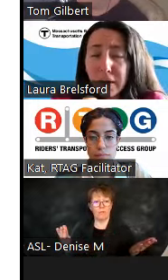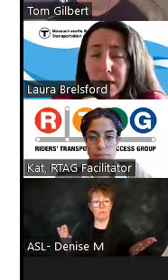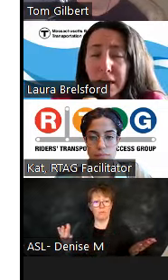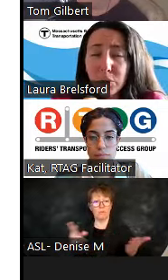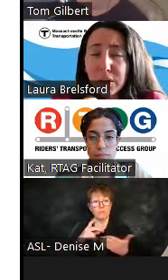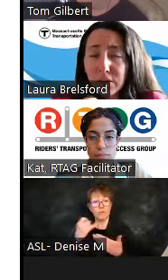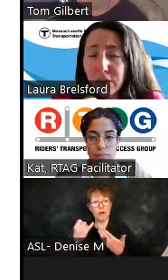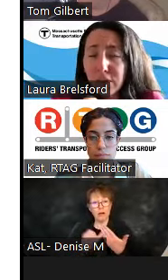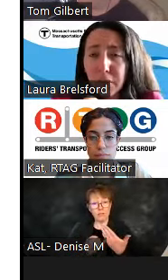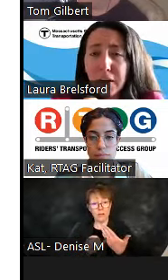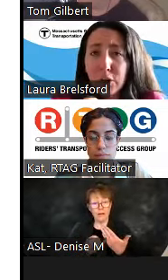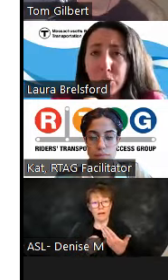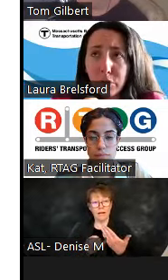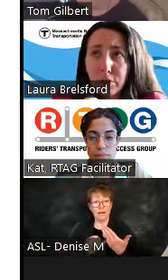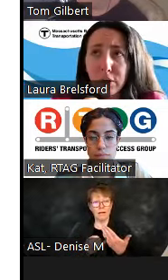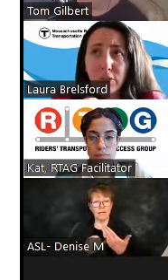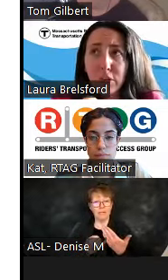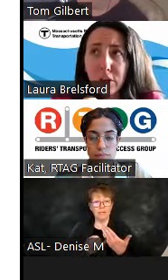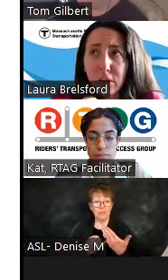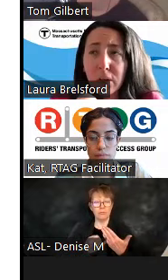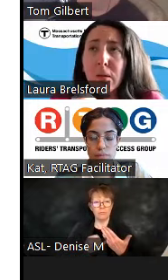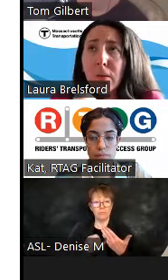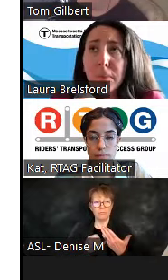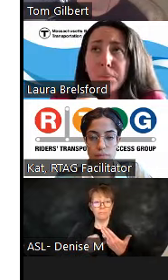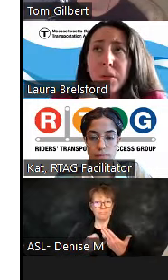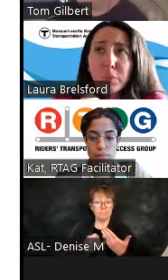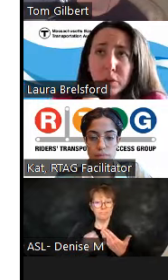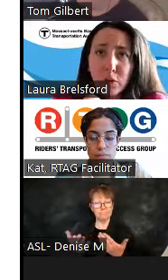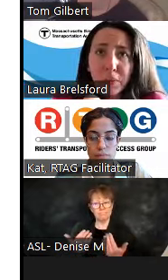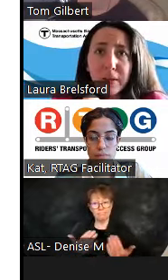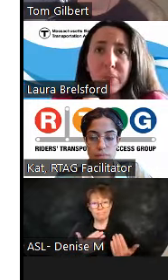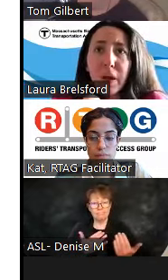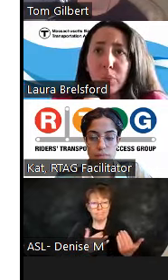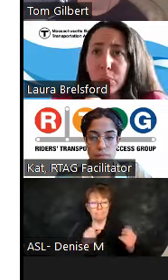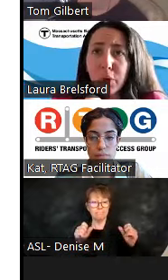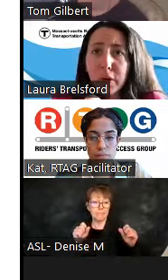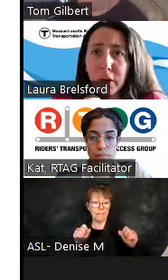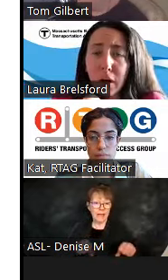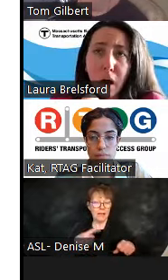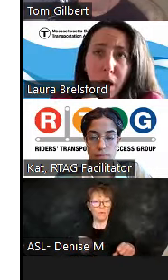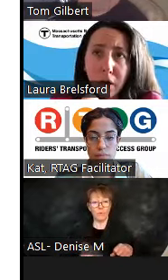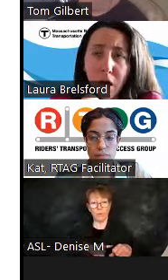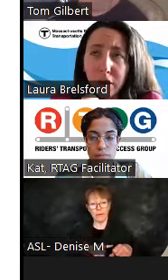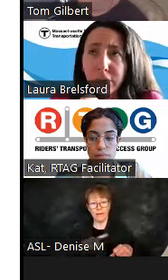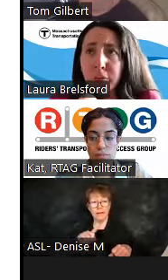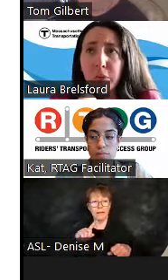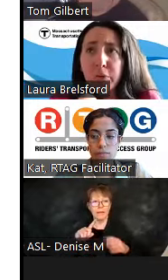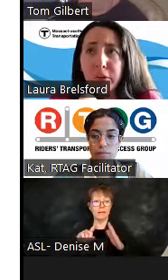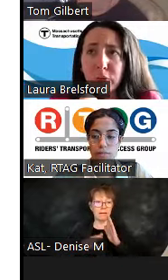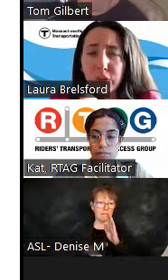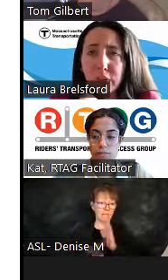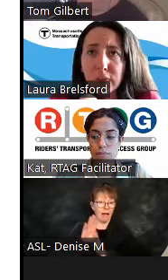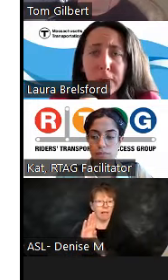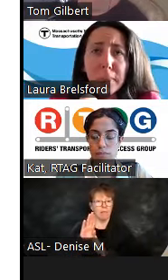identify, can we develop a universal bridge plate that would work on all of our commuter